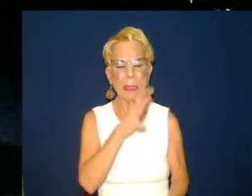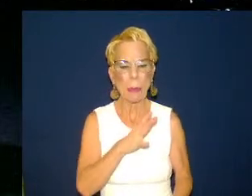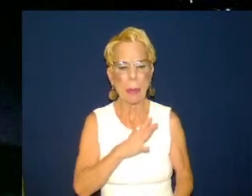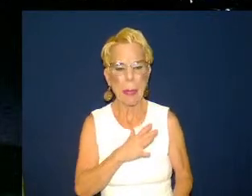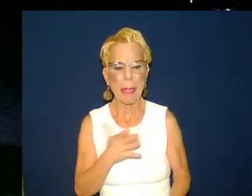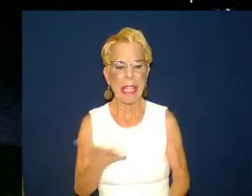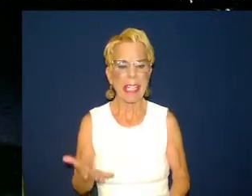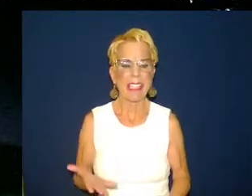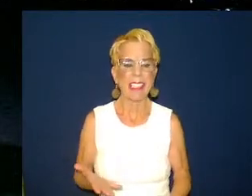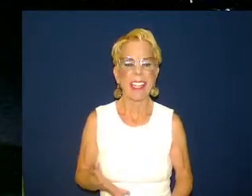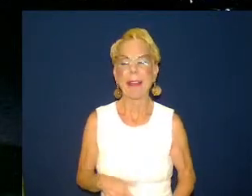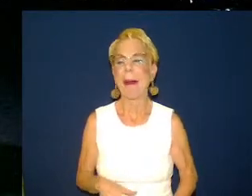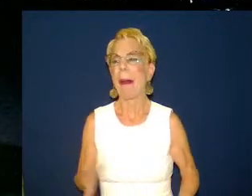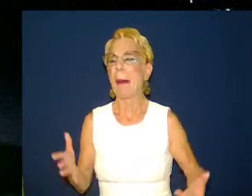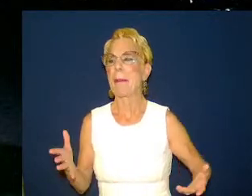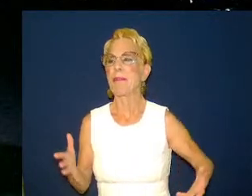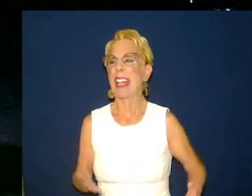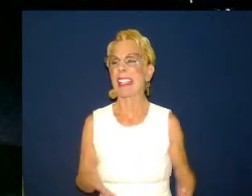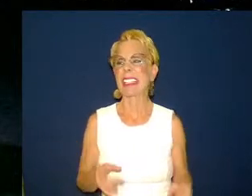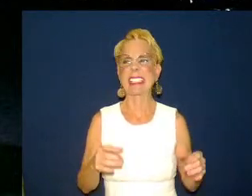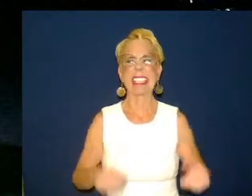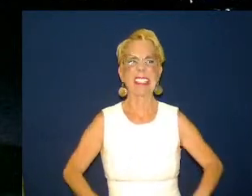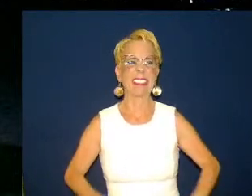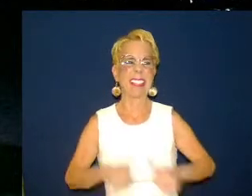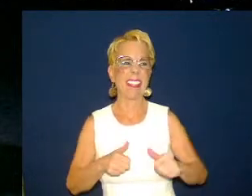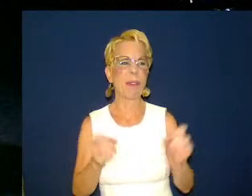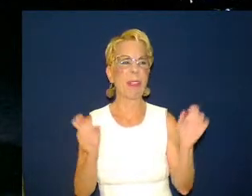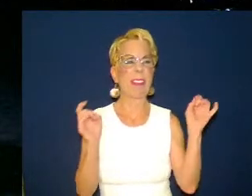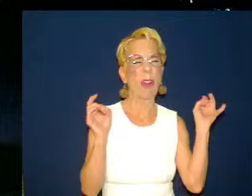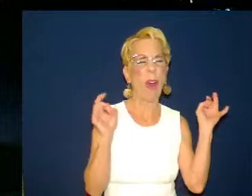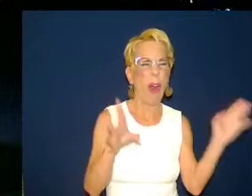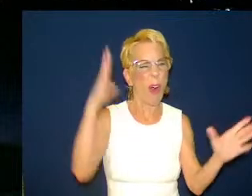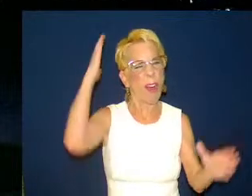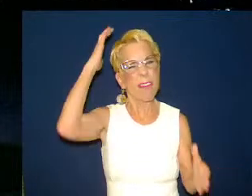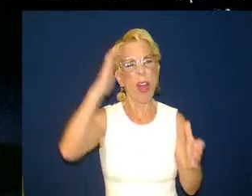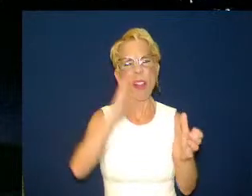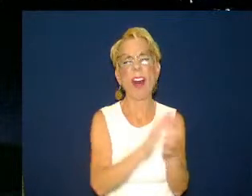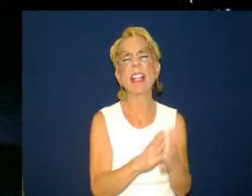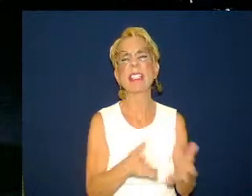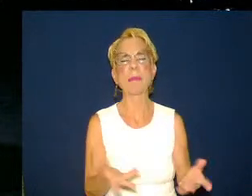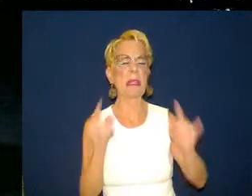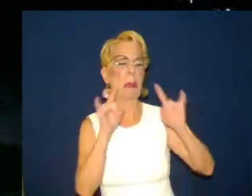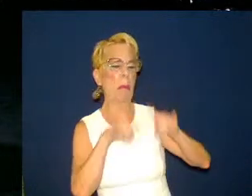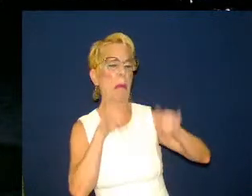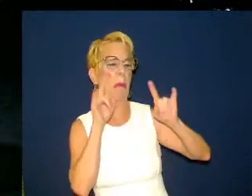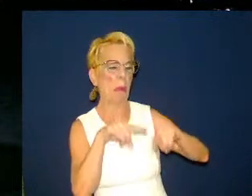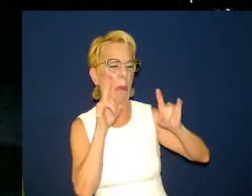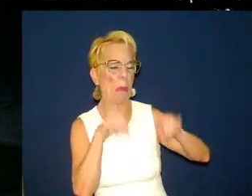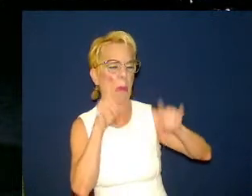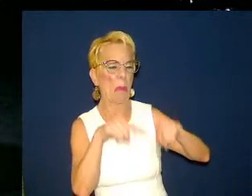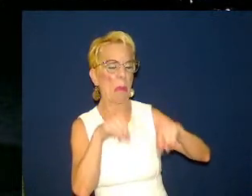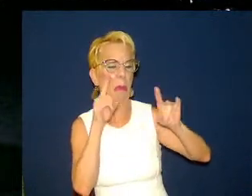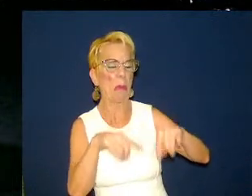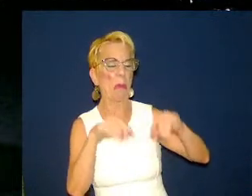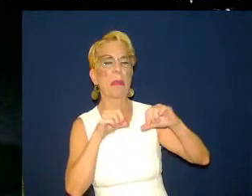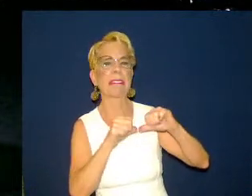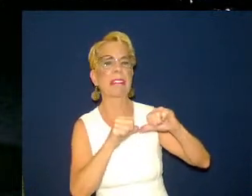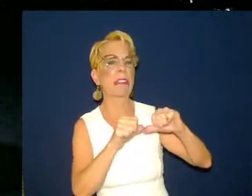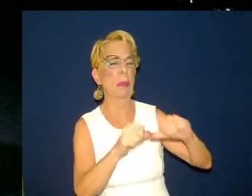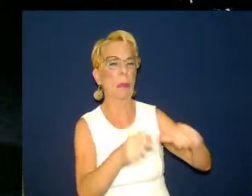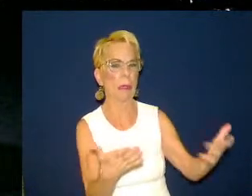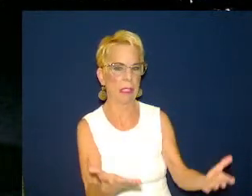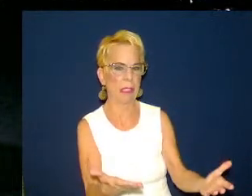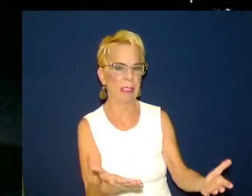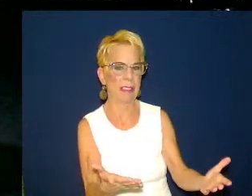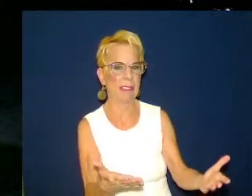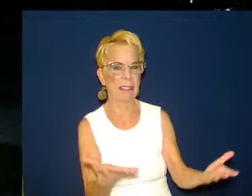lady's house. I call her an older lady because she was 59, about my age now, but I was like 26 then. And I remember her husband making fun of her for